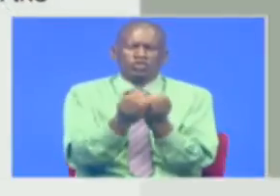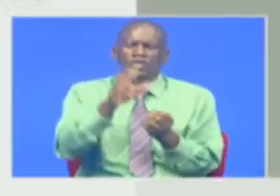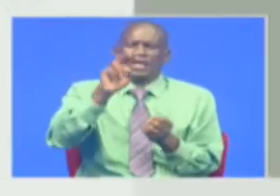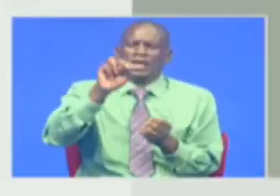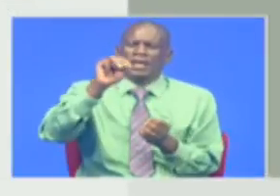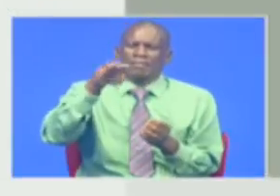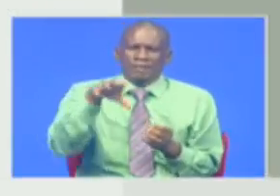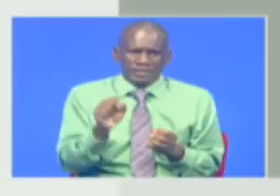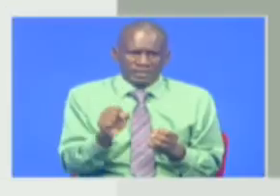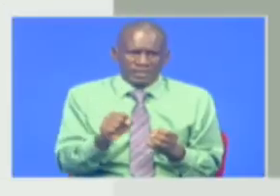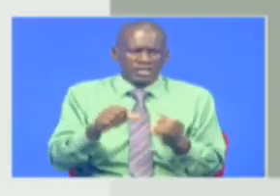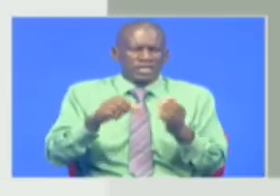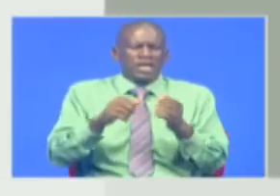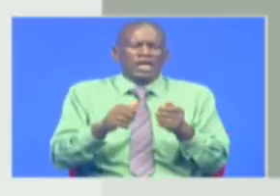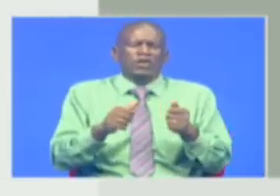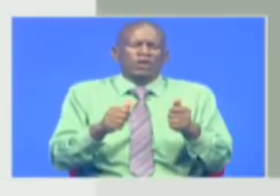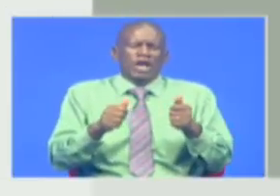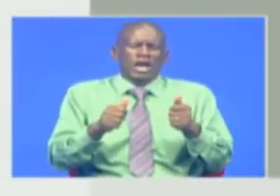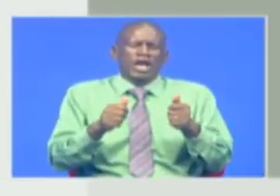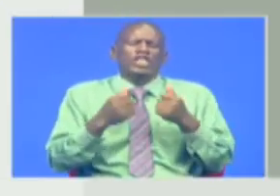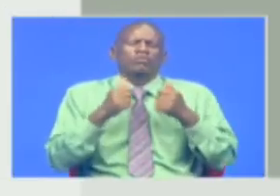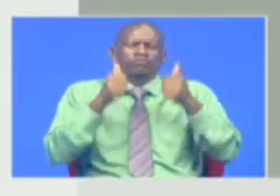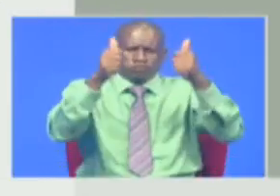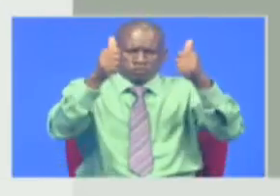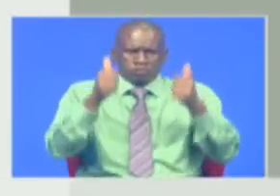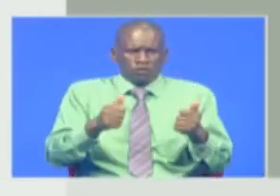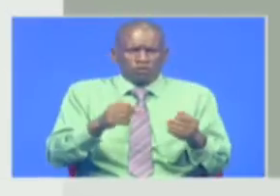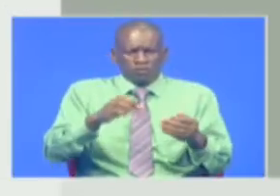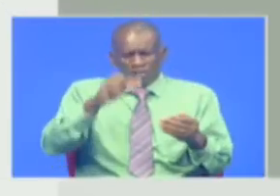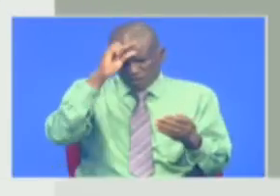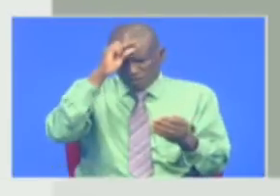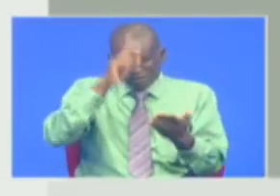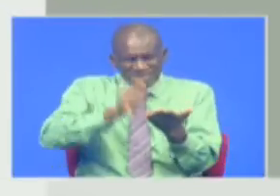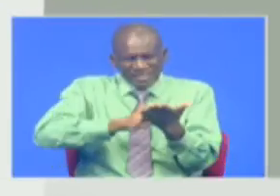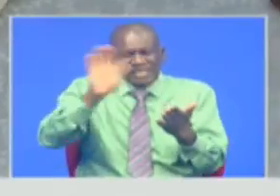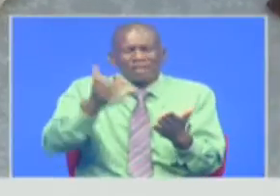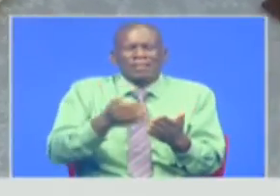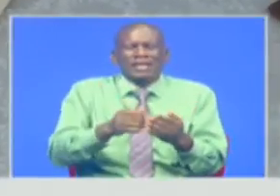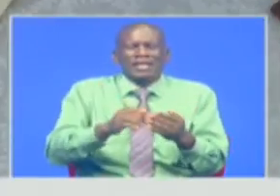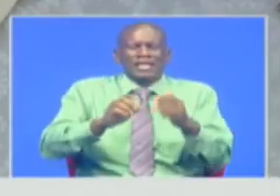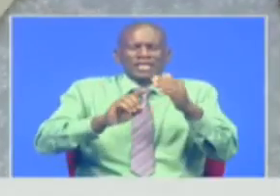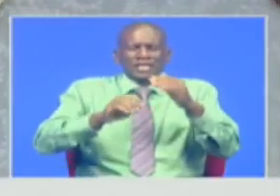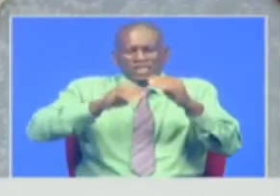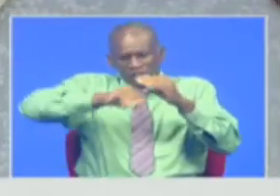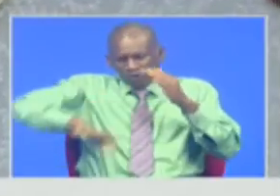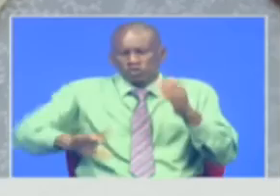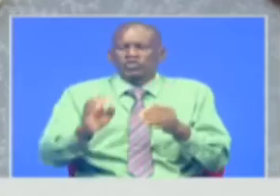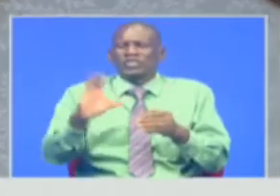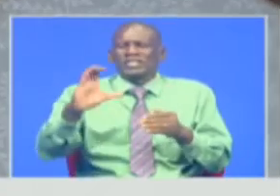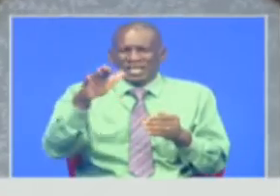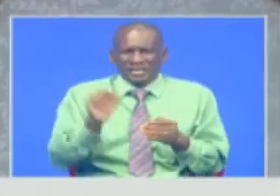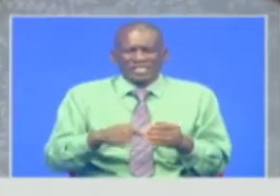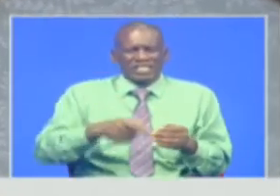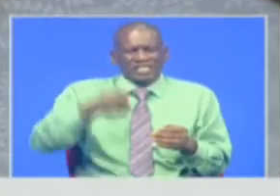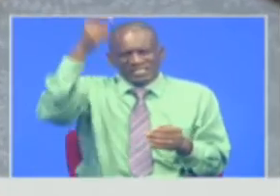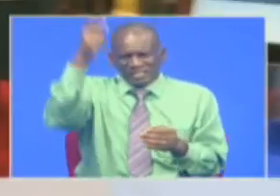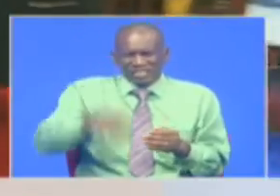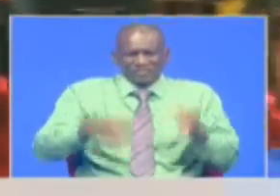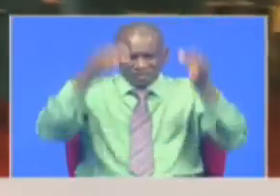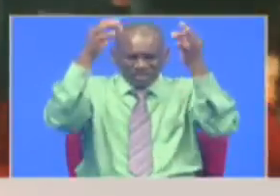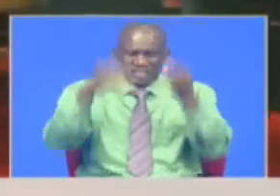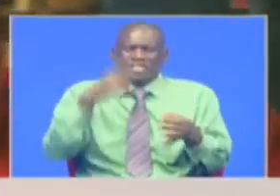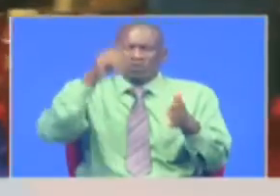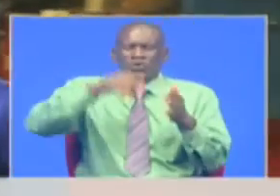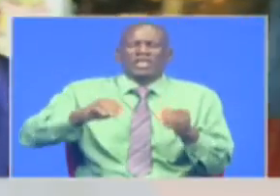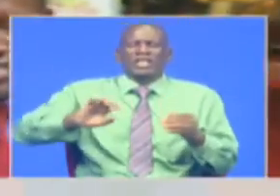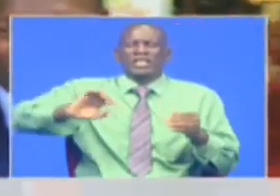A gazette notice that followed, signed by Devolution CS Eugene Wamalwa, justified the decision, saying the Nairobi county was